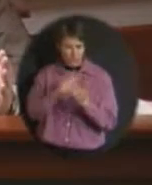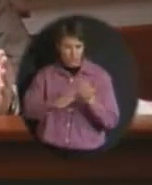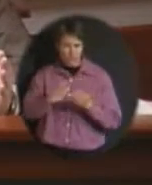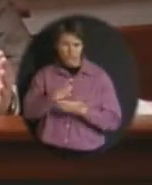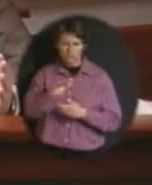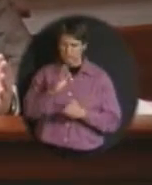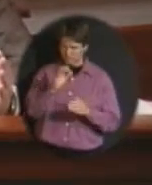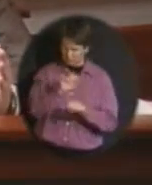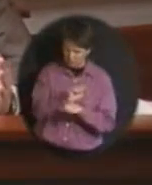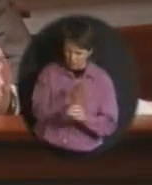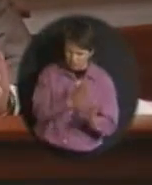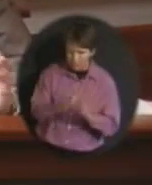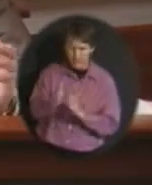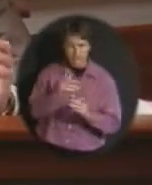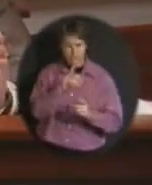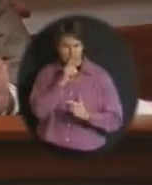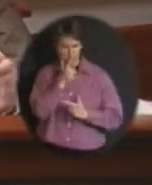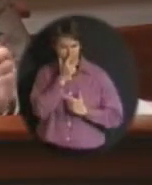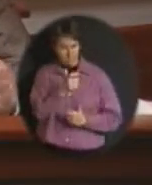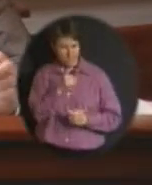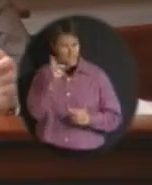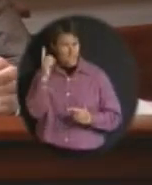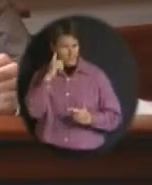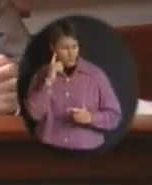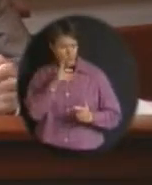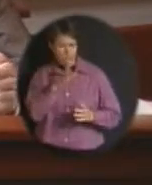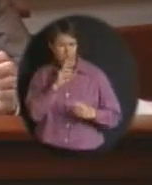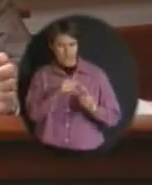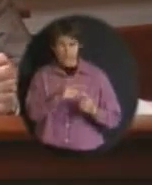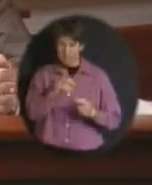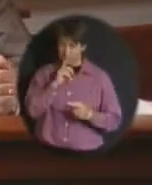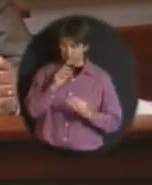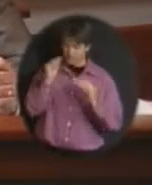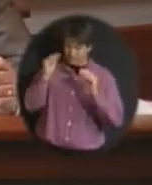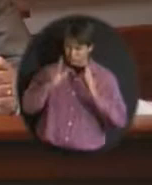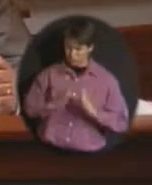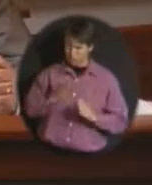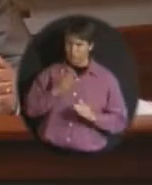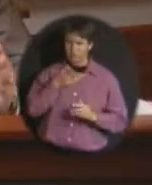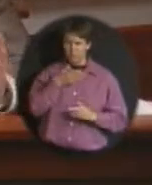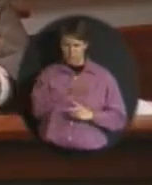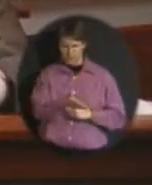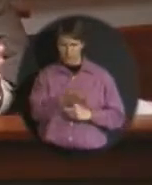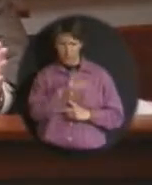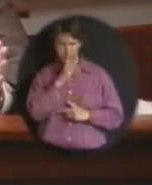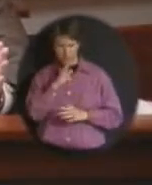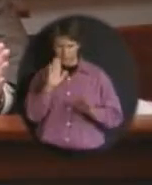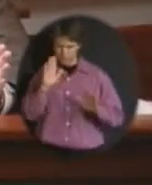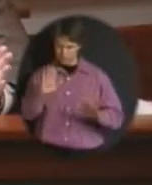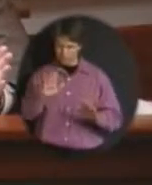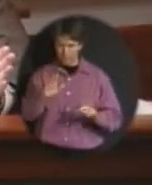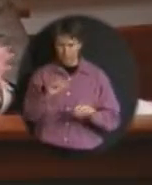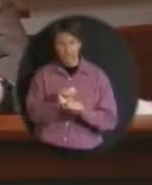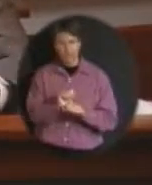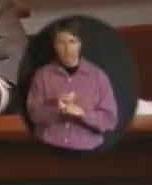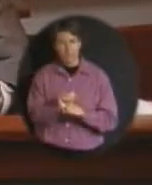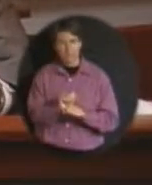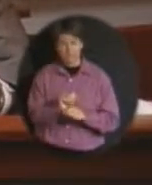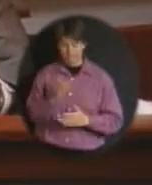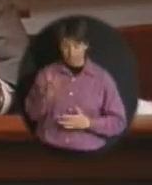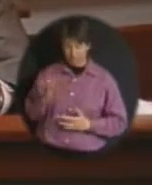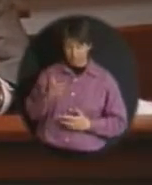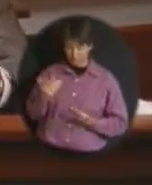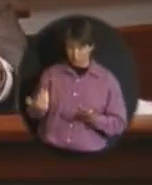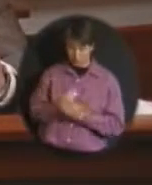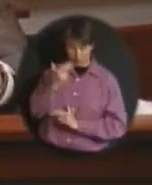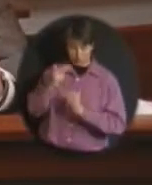talk about what they're going to do, and our instructors really do a great job there. That they're excited about the new facility that's being